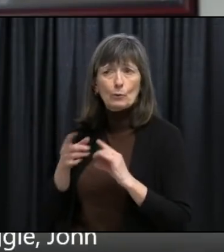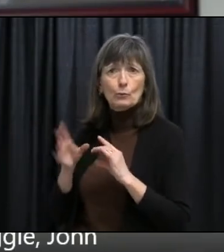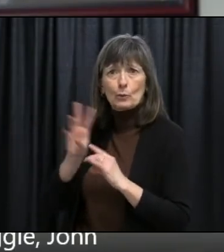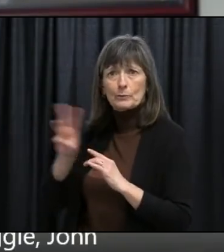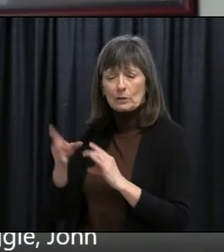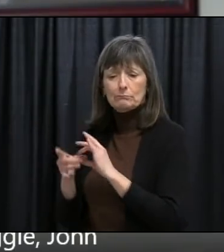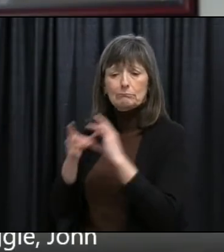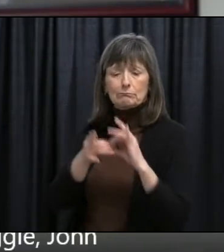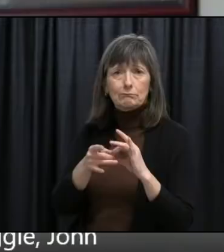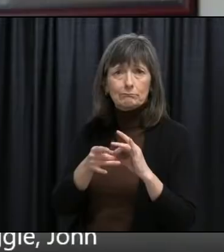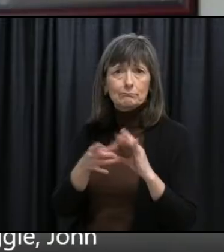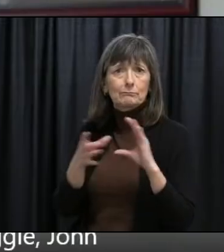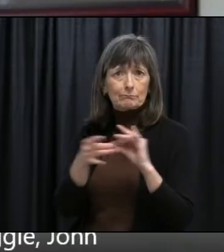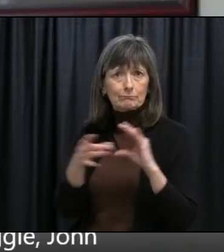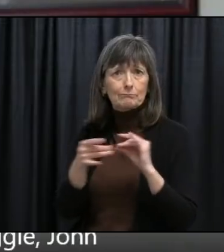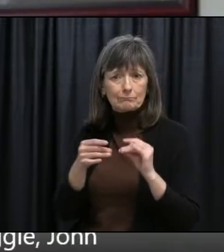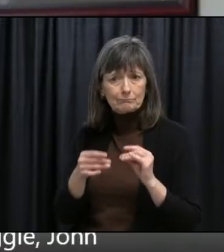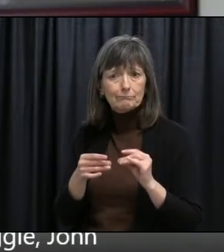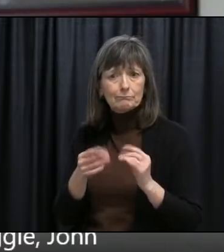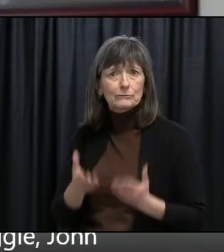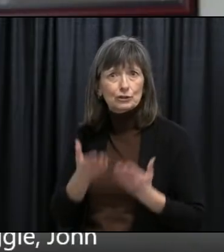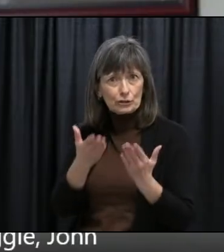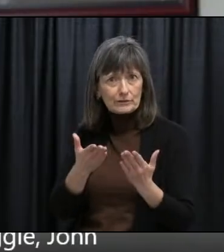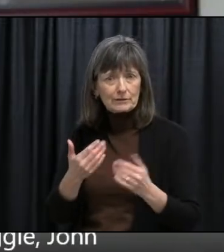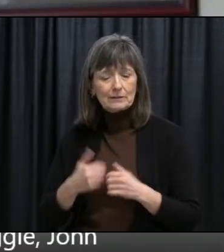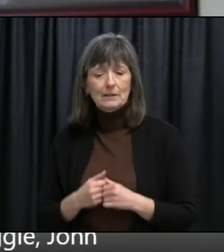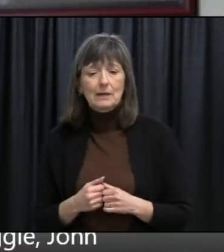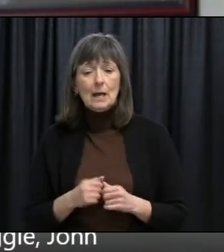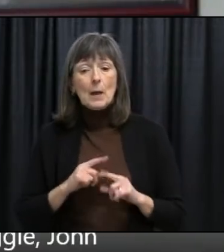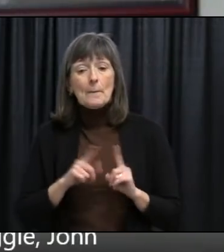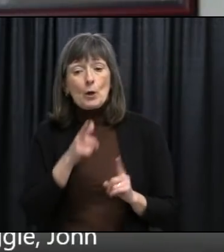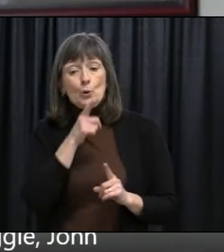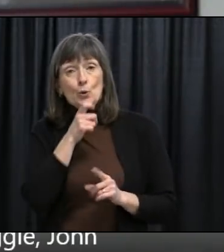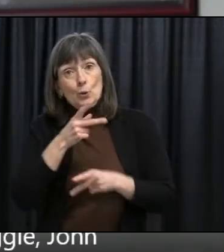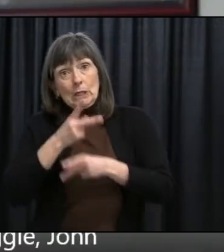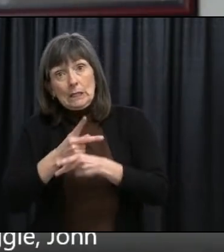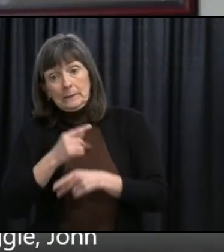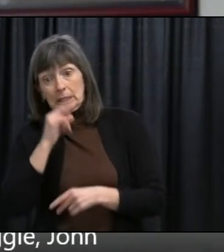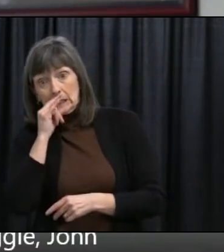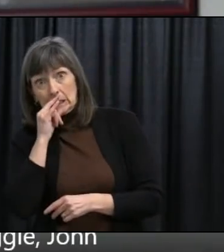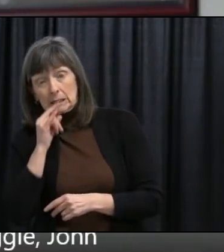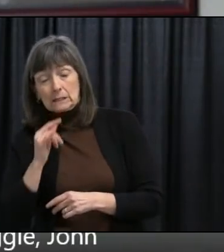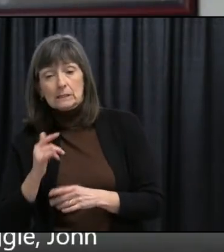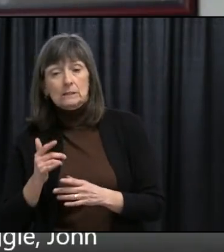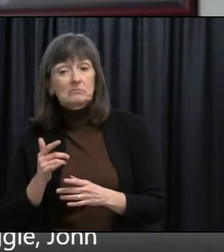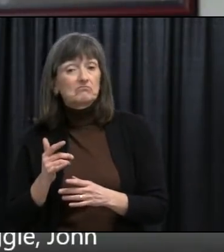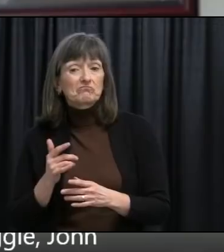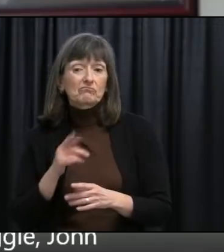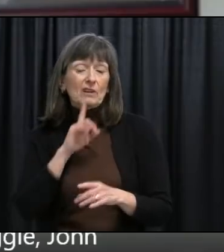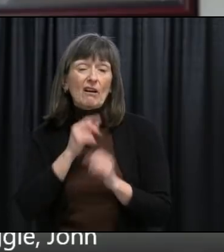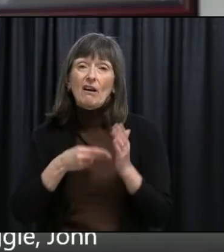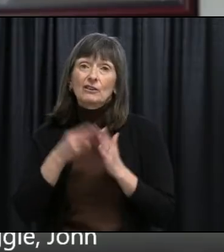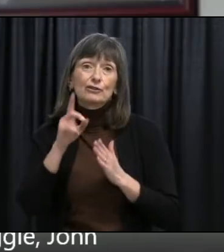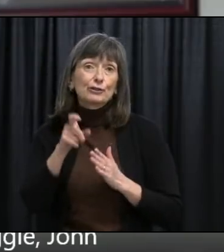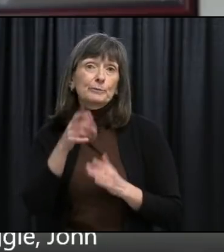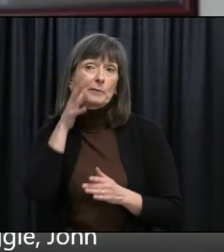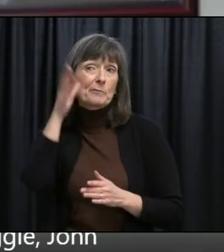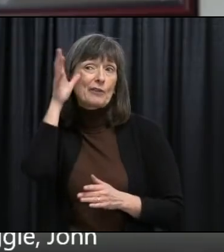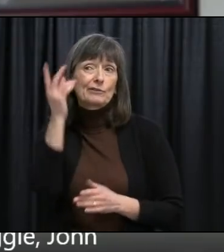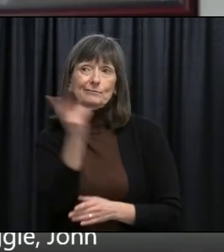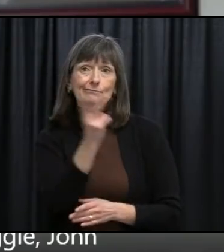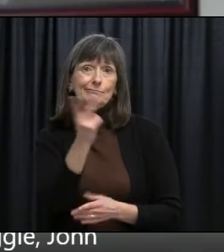In terms of custody specifically, I think that unfortunately is a discussion between parents.